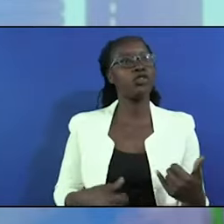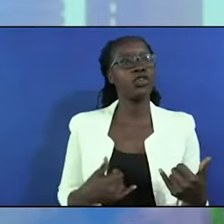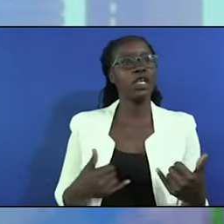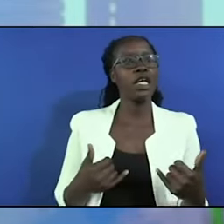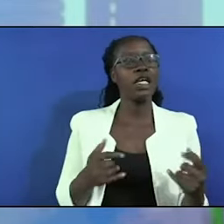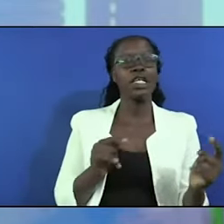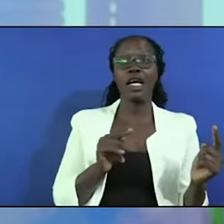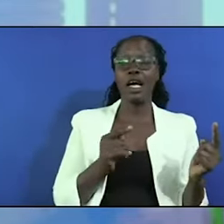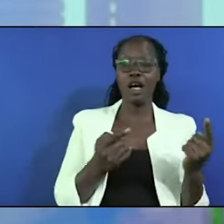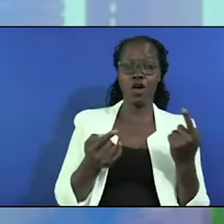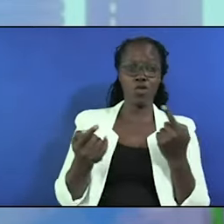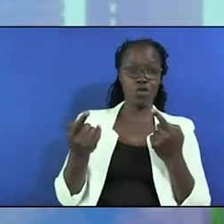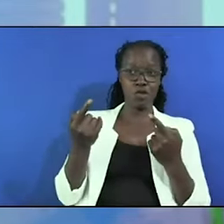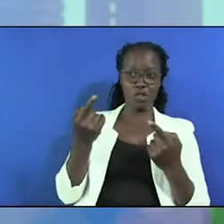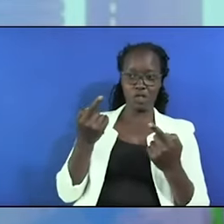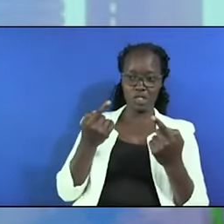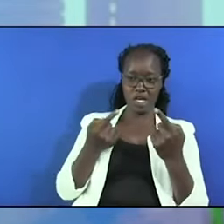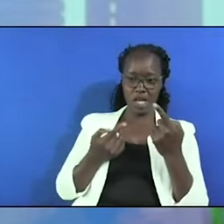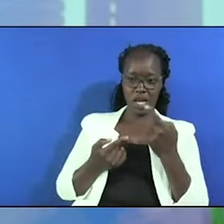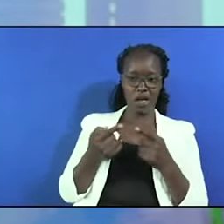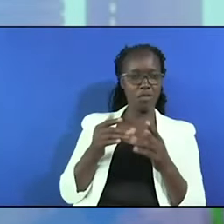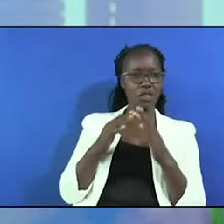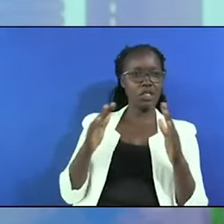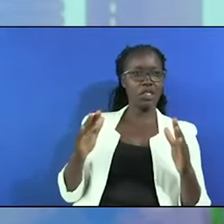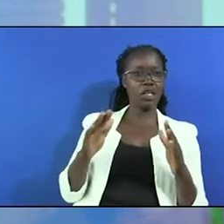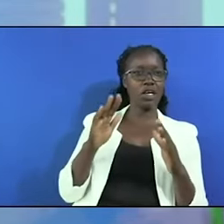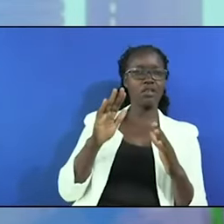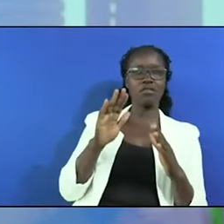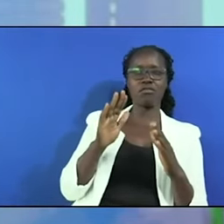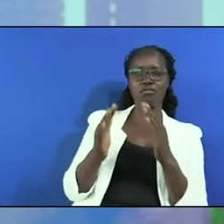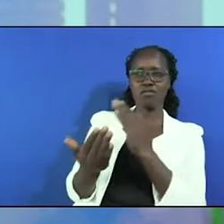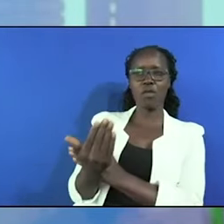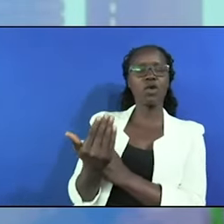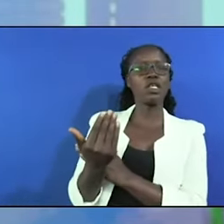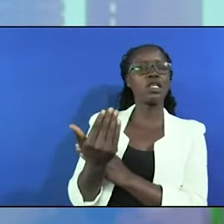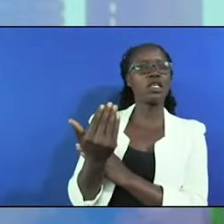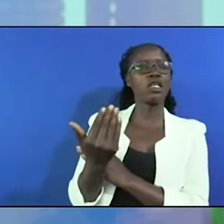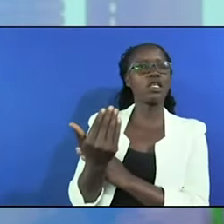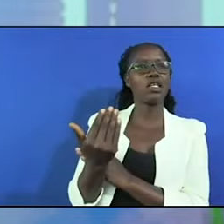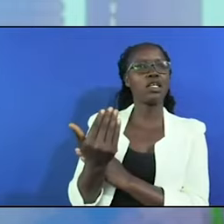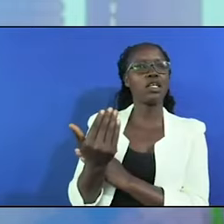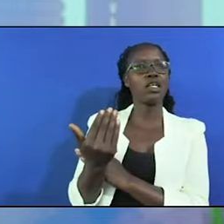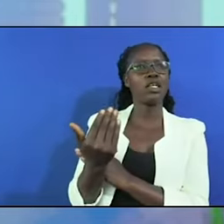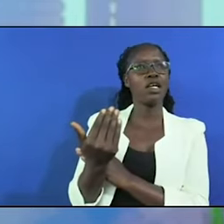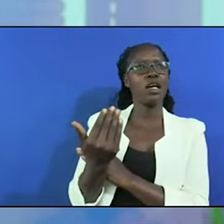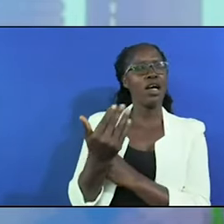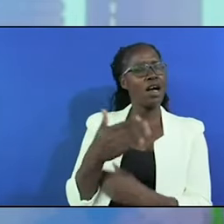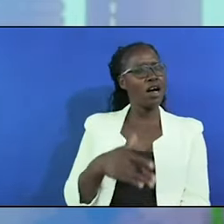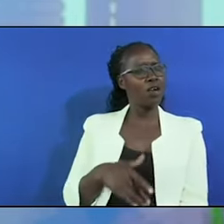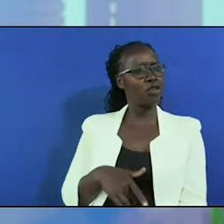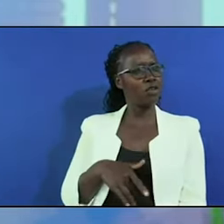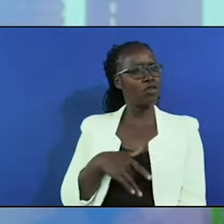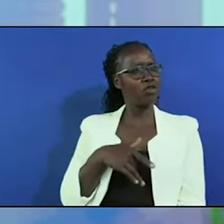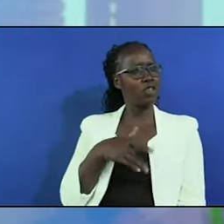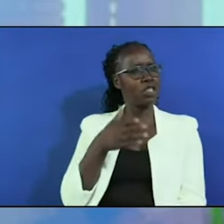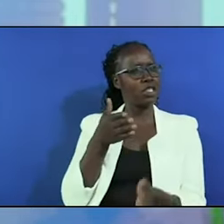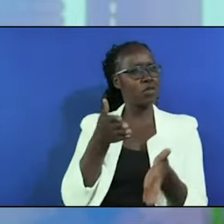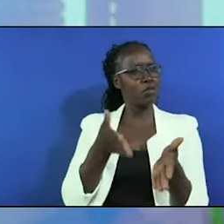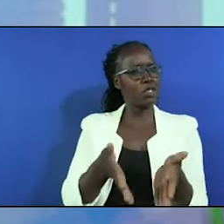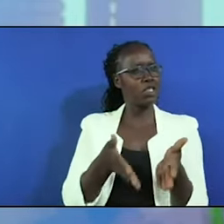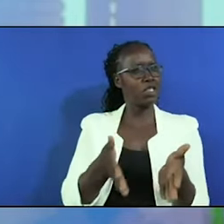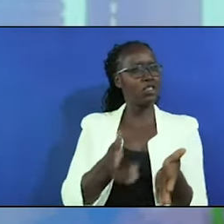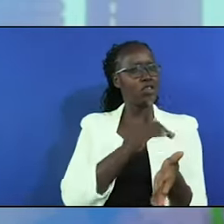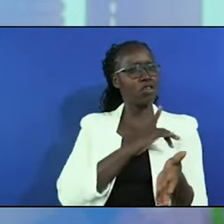was coming in this house this morning, I could feel the presence of